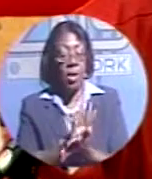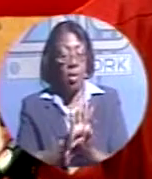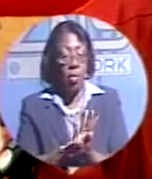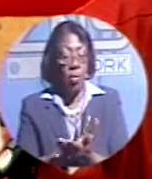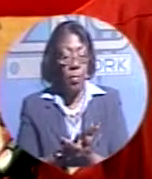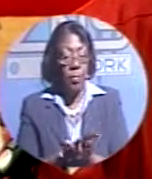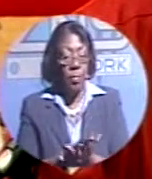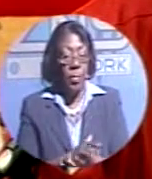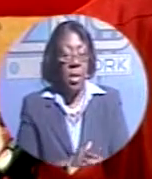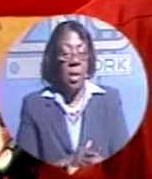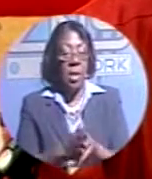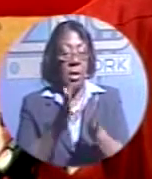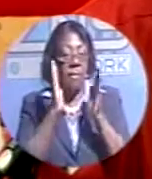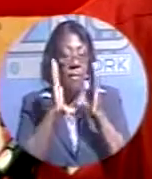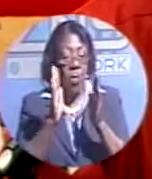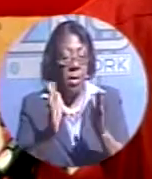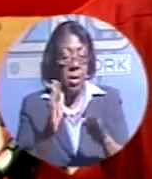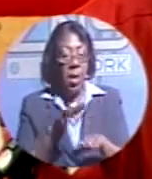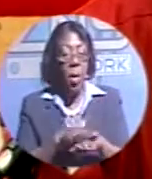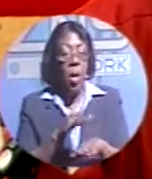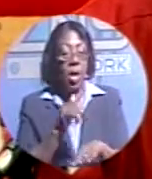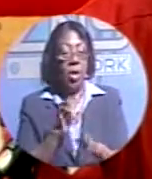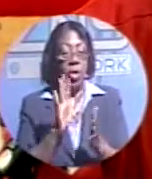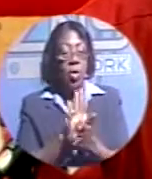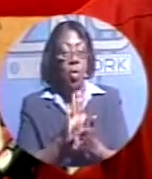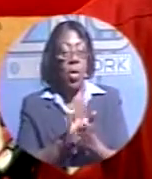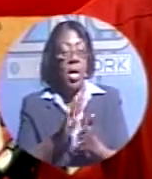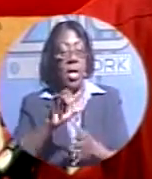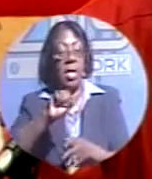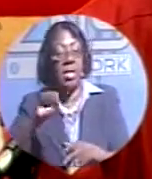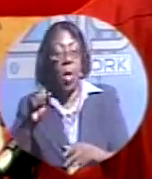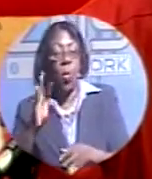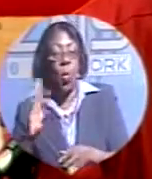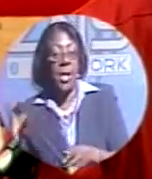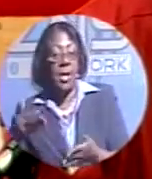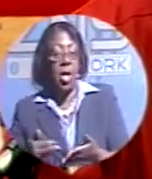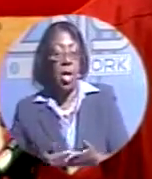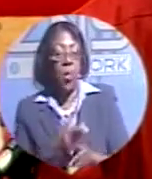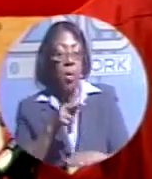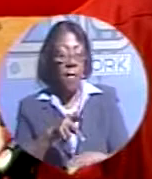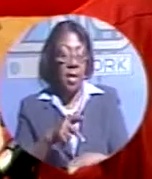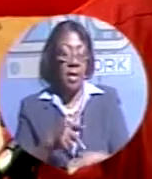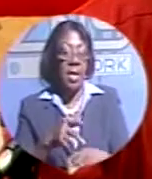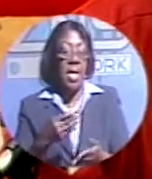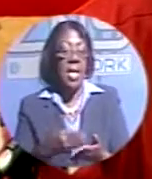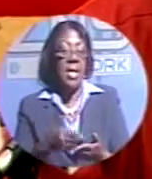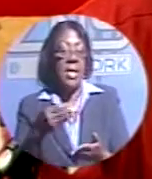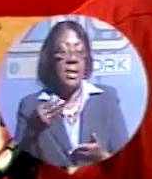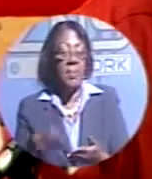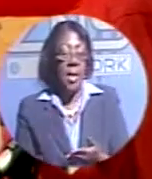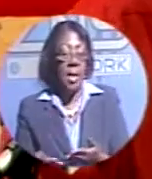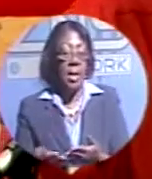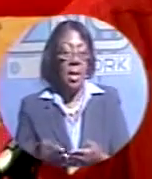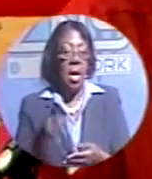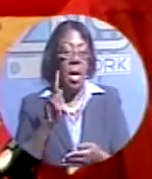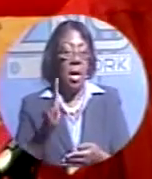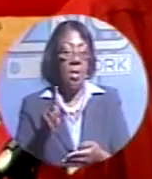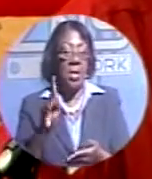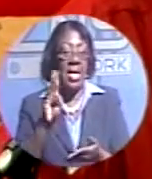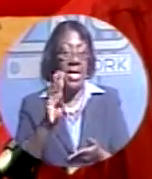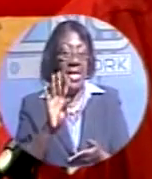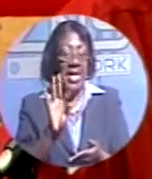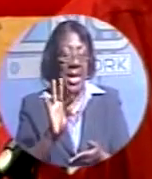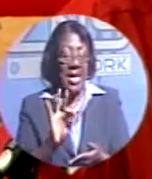in southwest New Providence, the PLP government spent $196,000 on Claridge Primary School in the